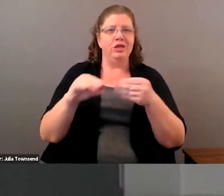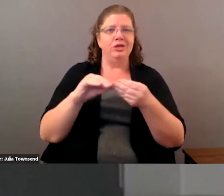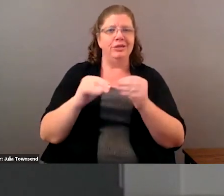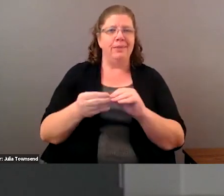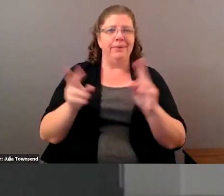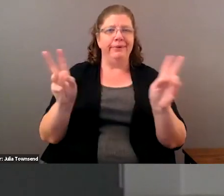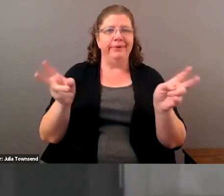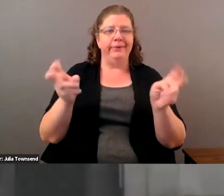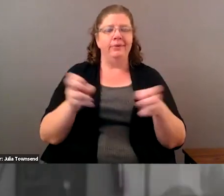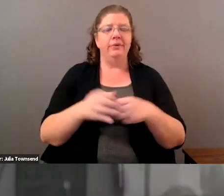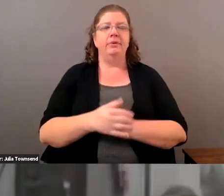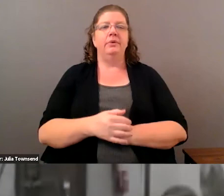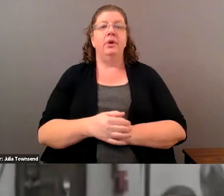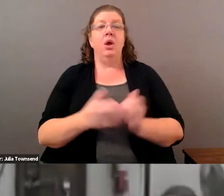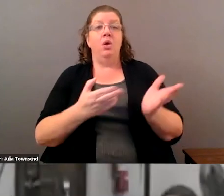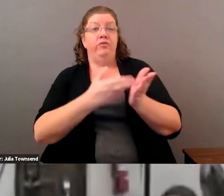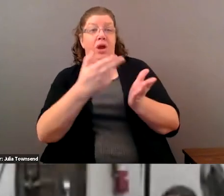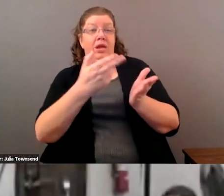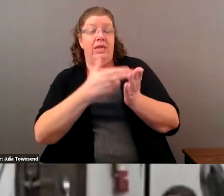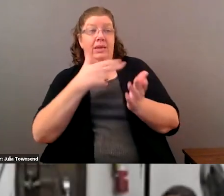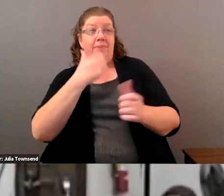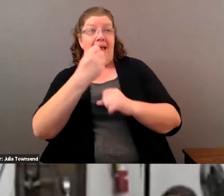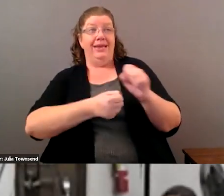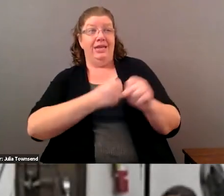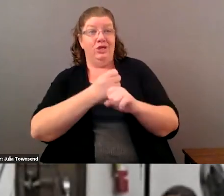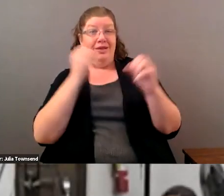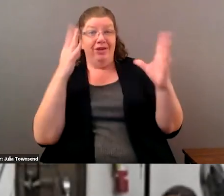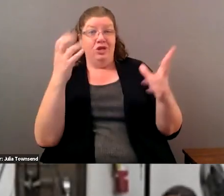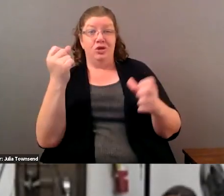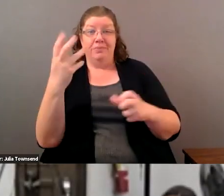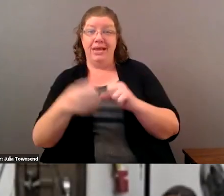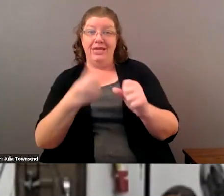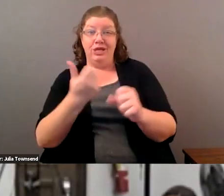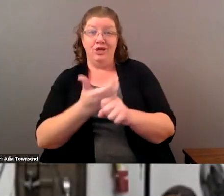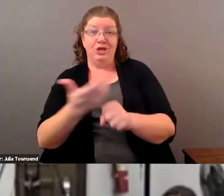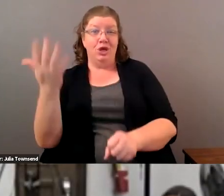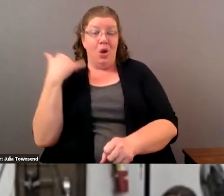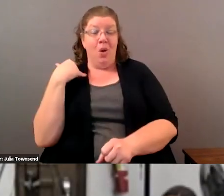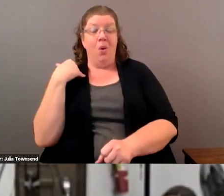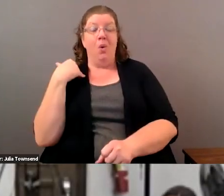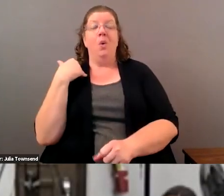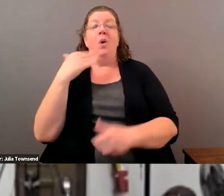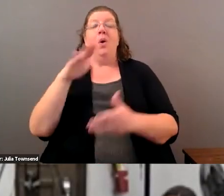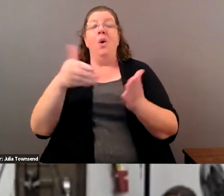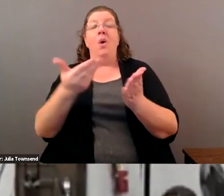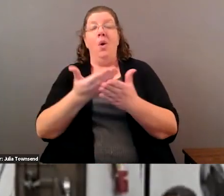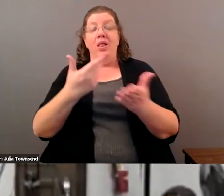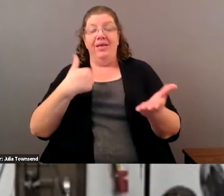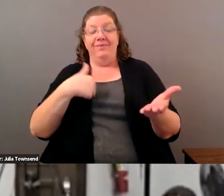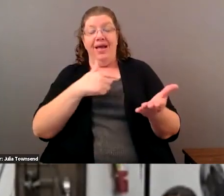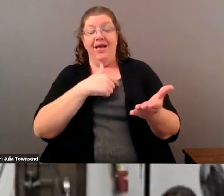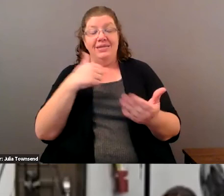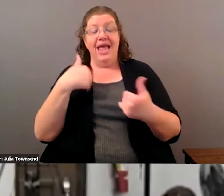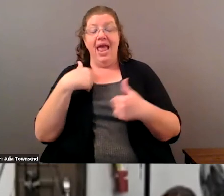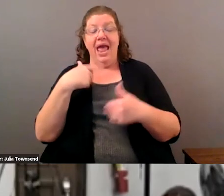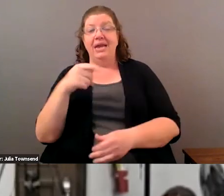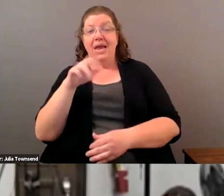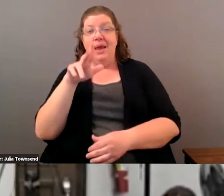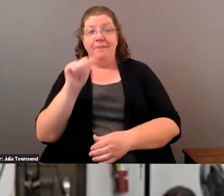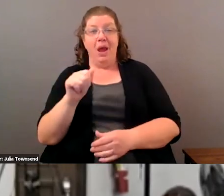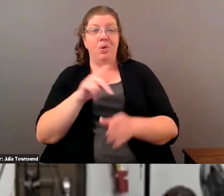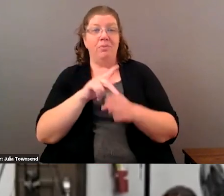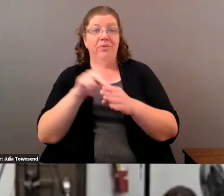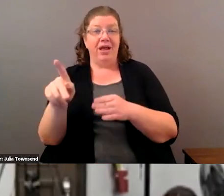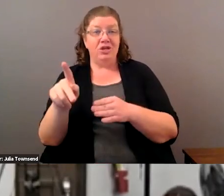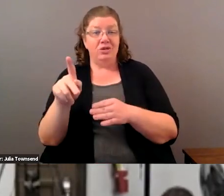in my years as a teacher, many years ago, we all had a paraprofessional, so you would want to